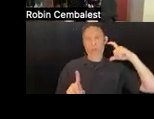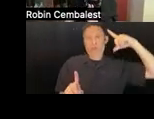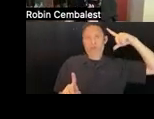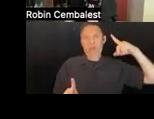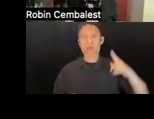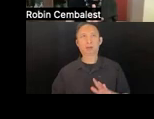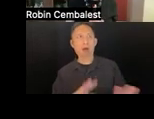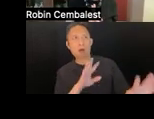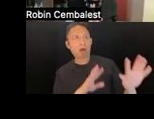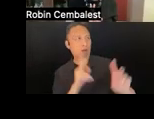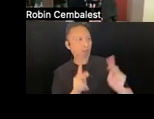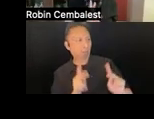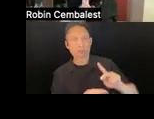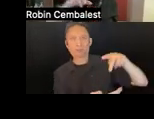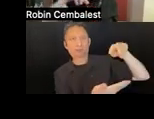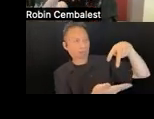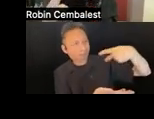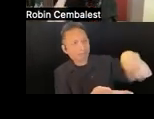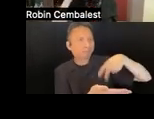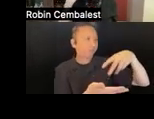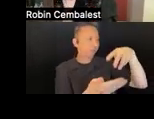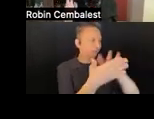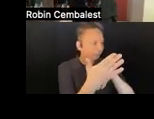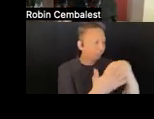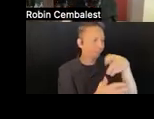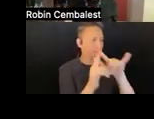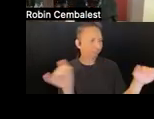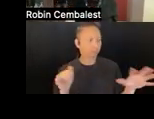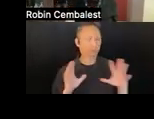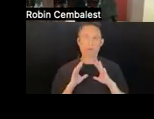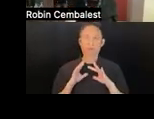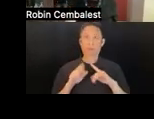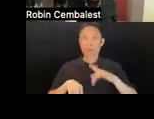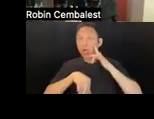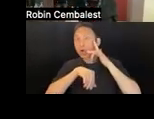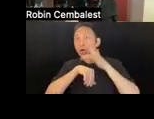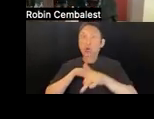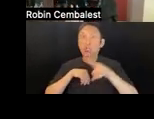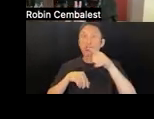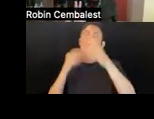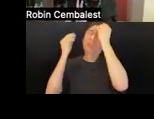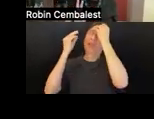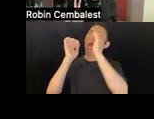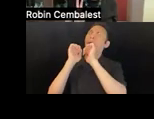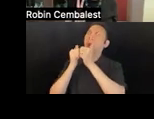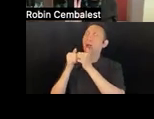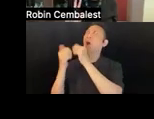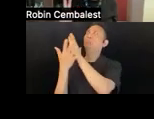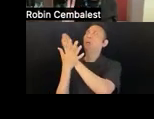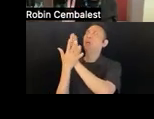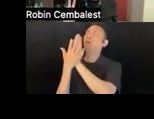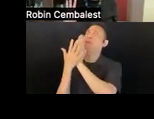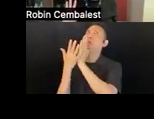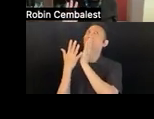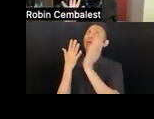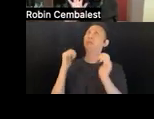bring buzz for your project. And again, the earlier you begin to think about this, right, and think about having all of